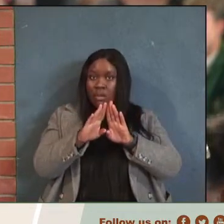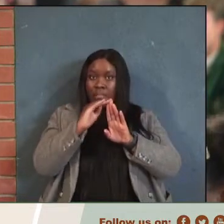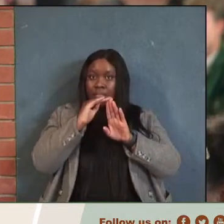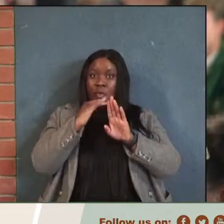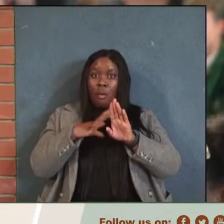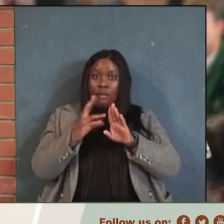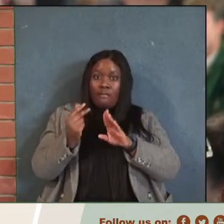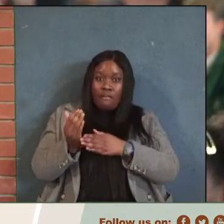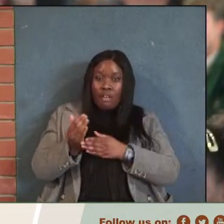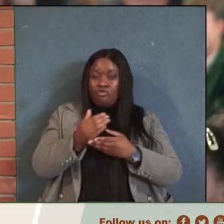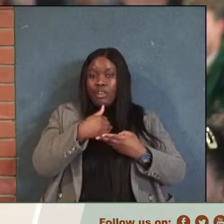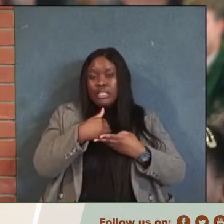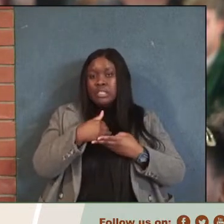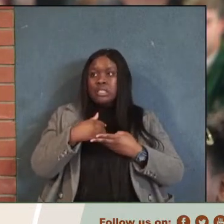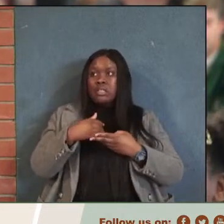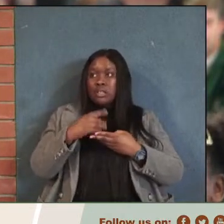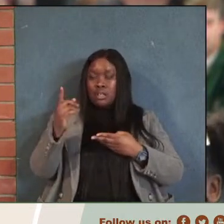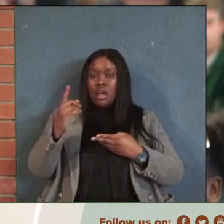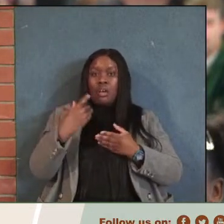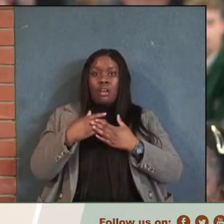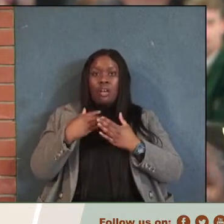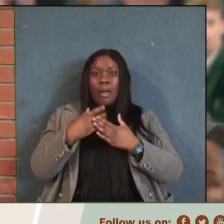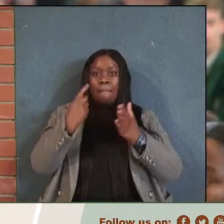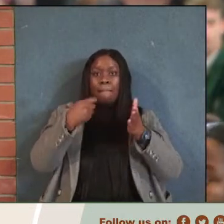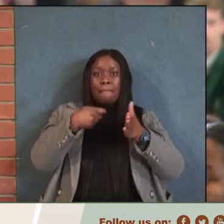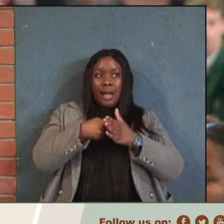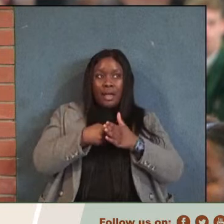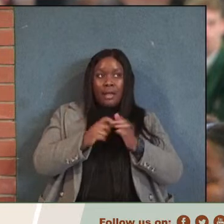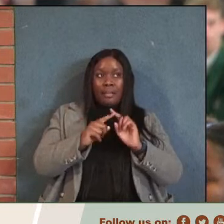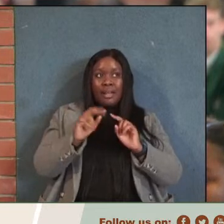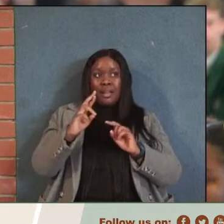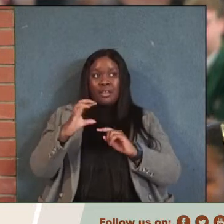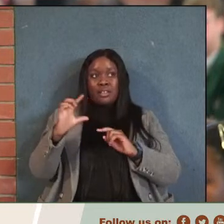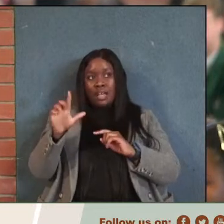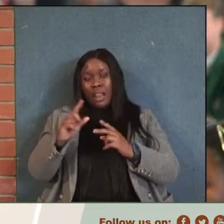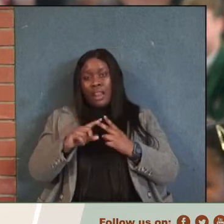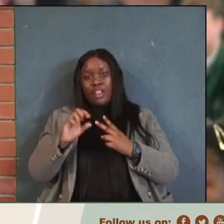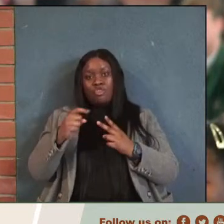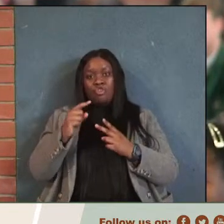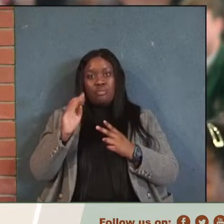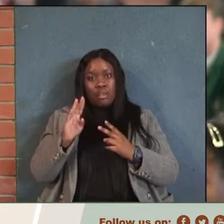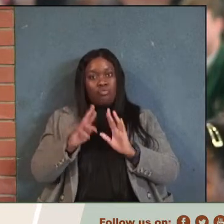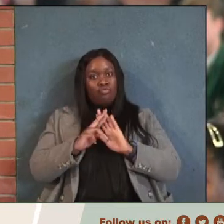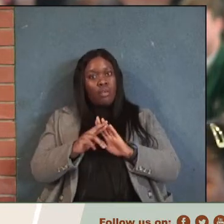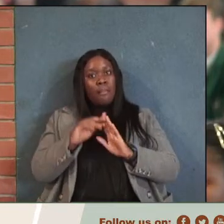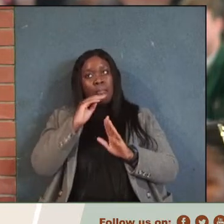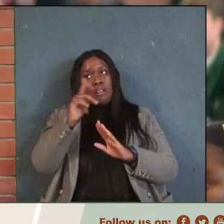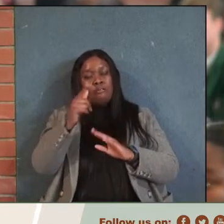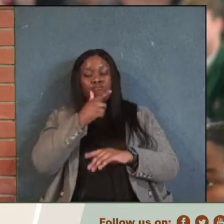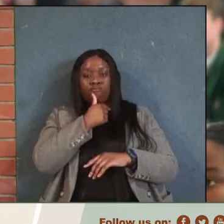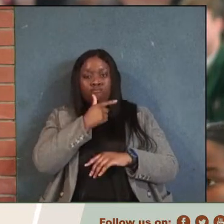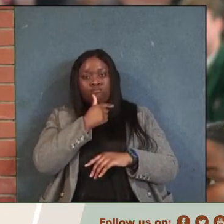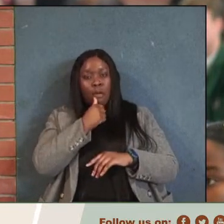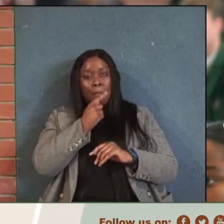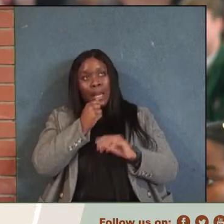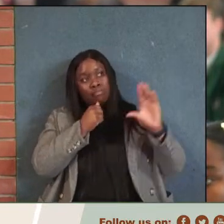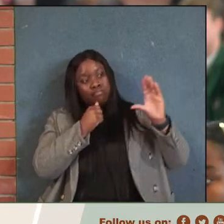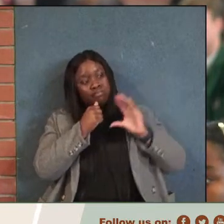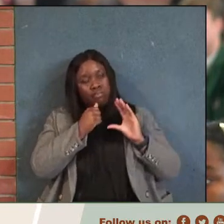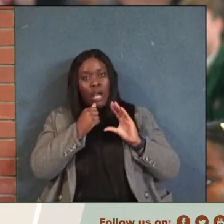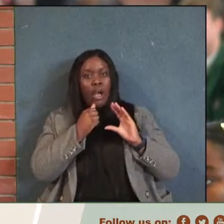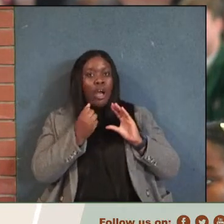for this class. But the RCLs and the SGB representatives must have a say in the allocation of the money for the